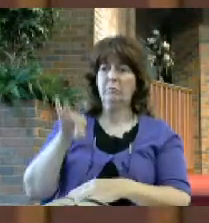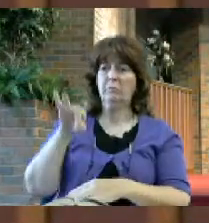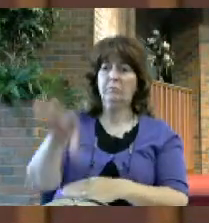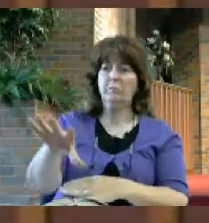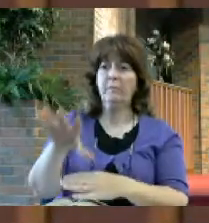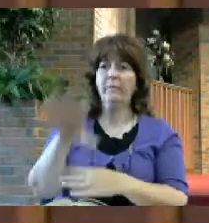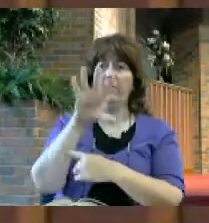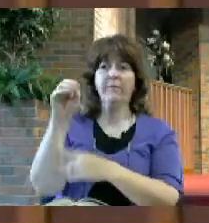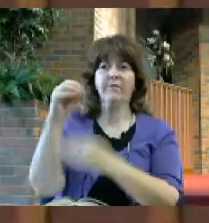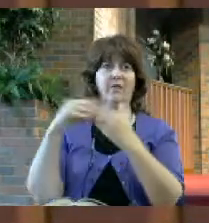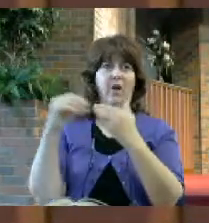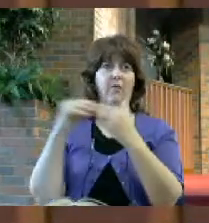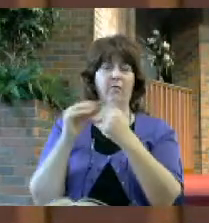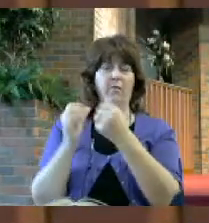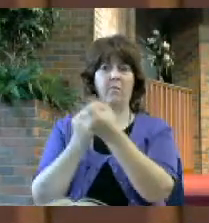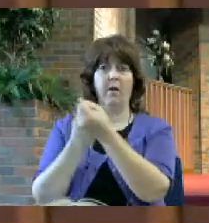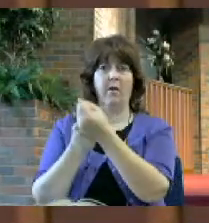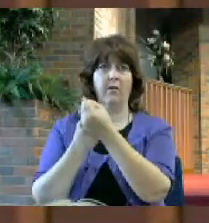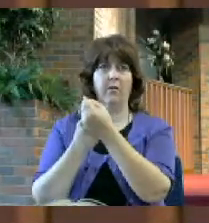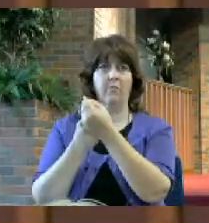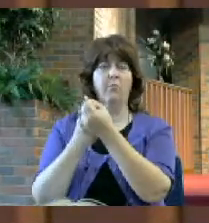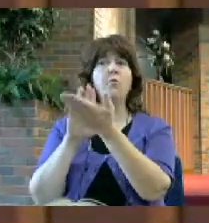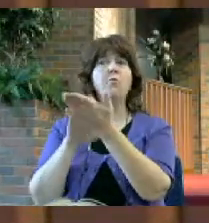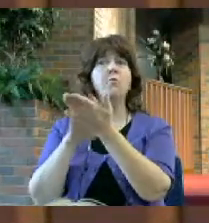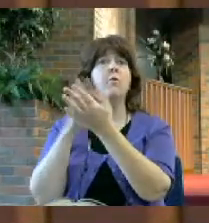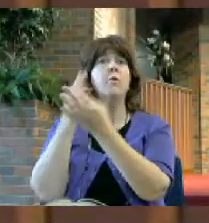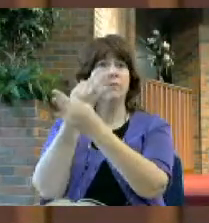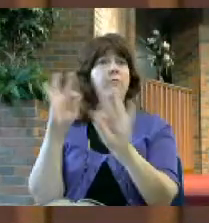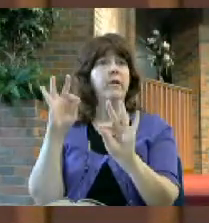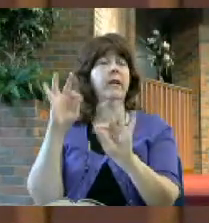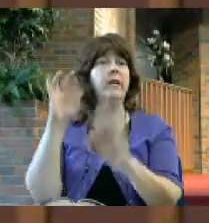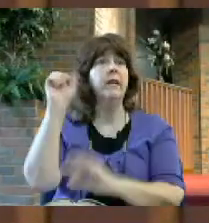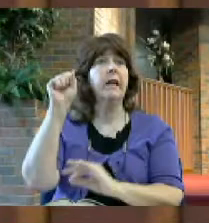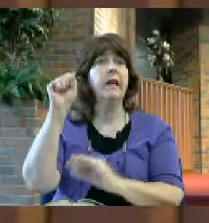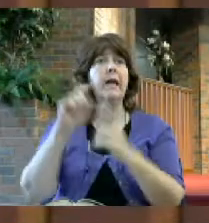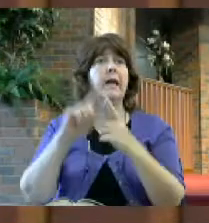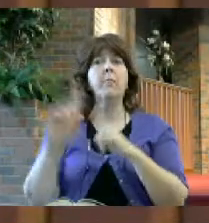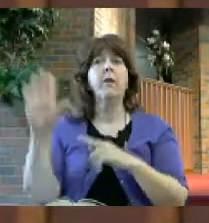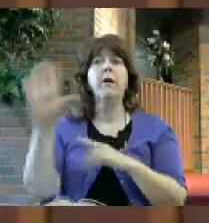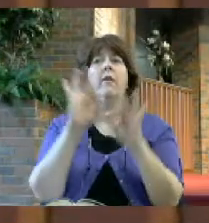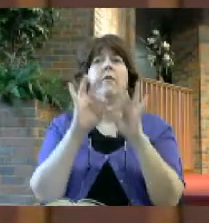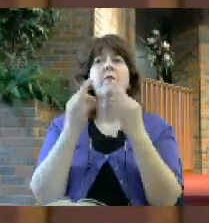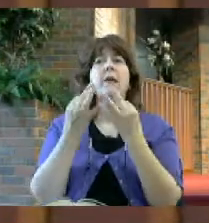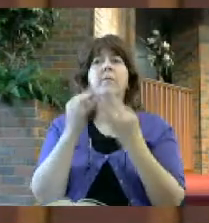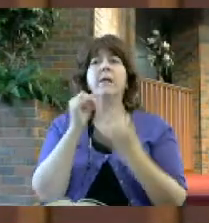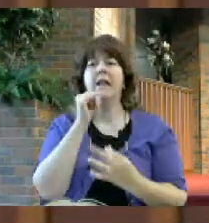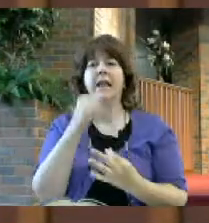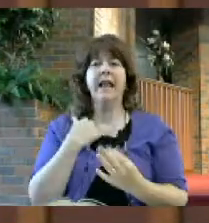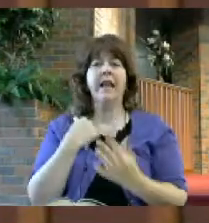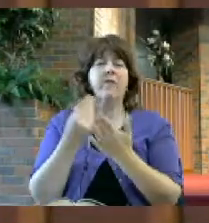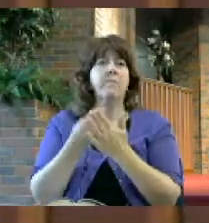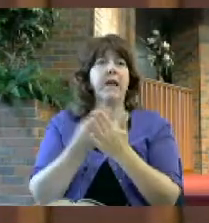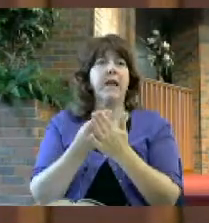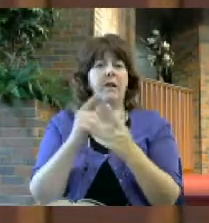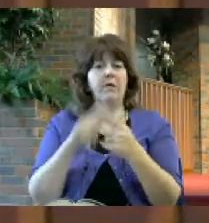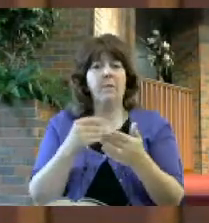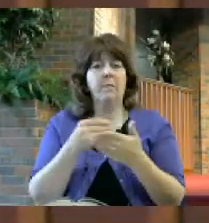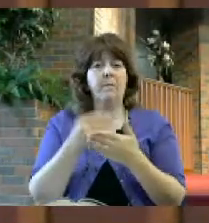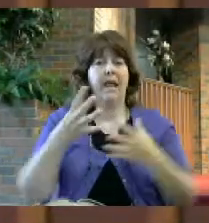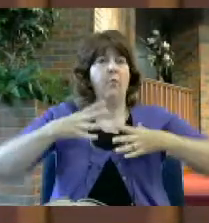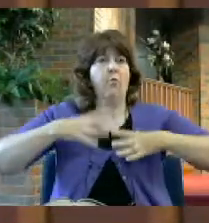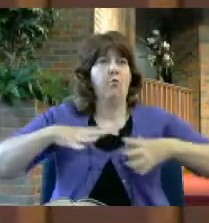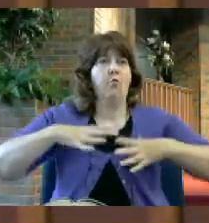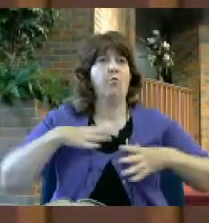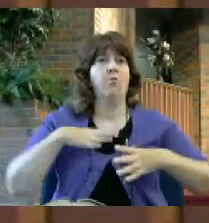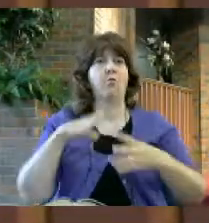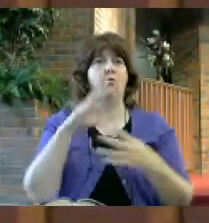the families and children that we support, they do not have the money to actually get the uniforms, supplies to get to school. So your